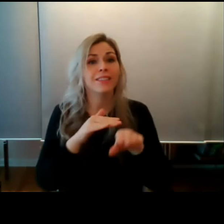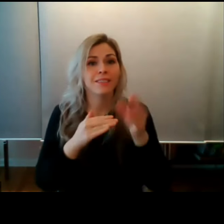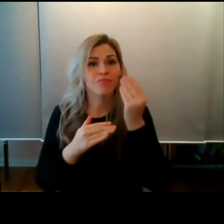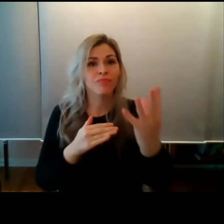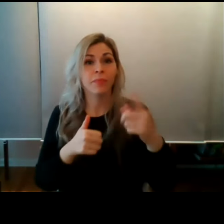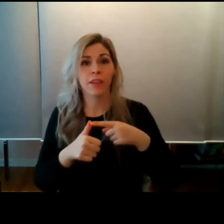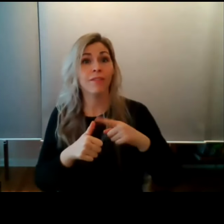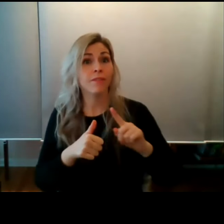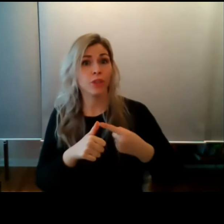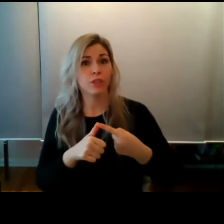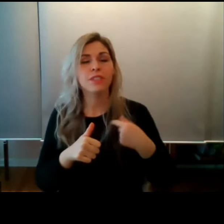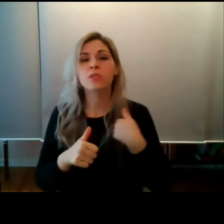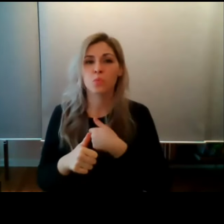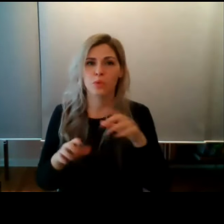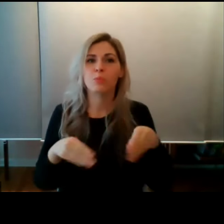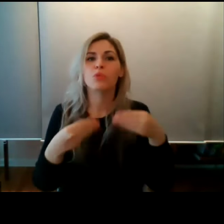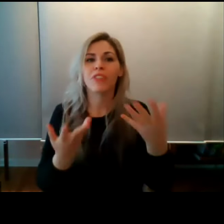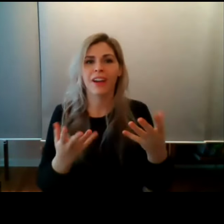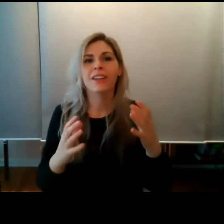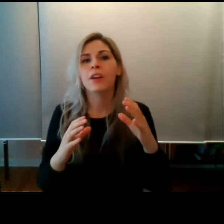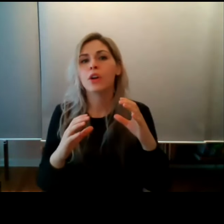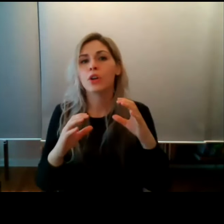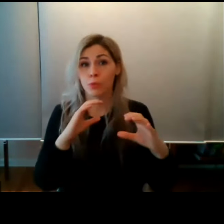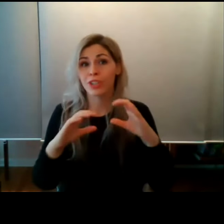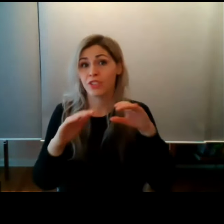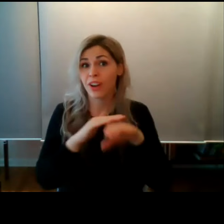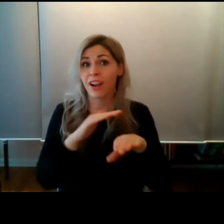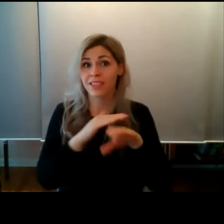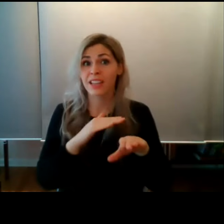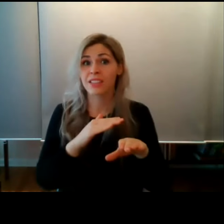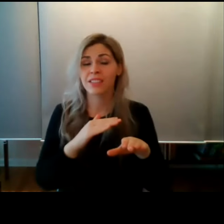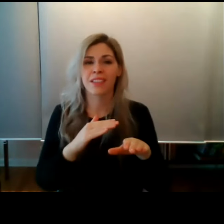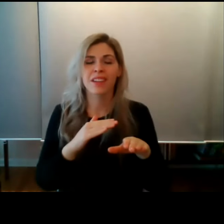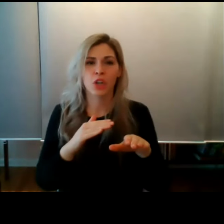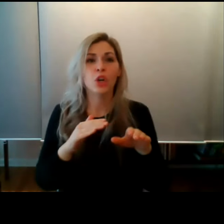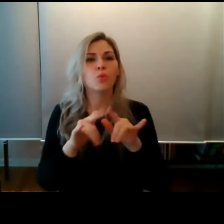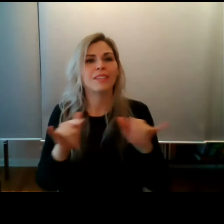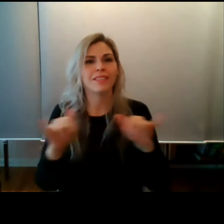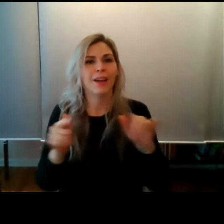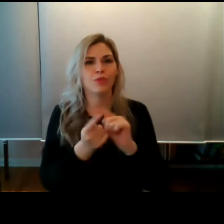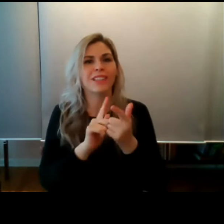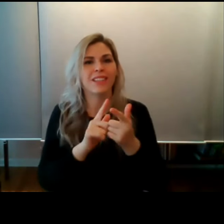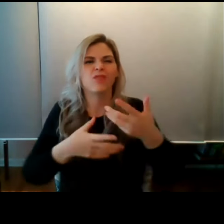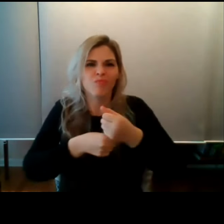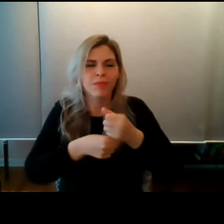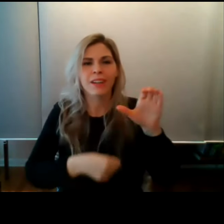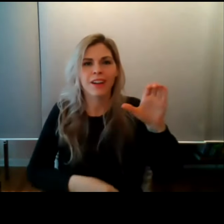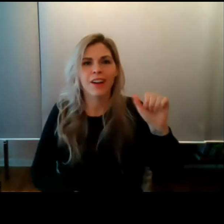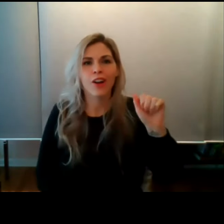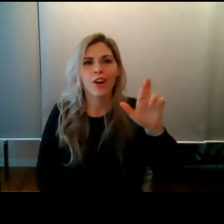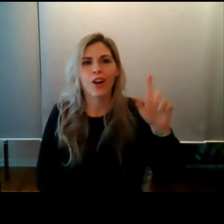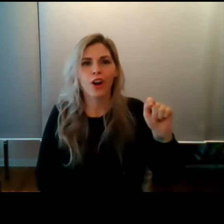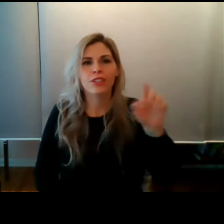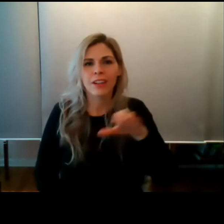first is that we are providing communication access real-time translation, or CART,